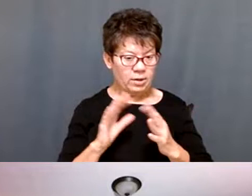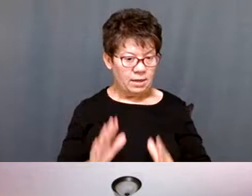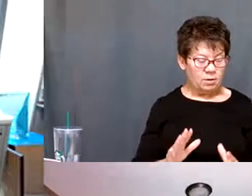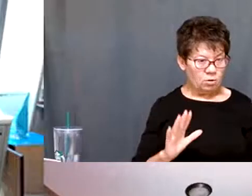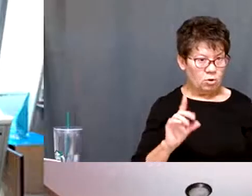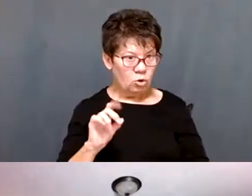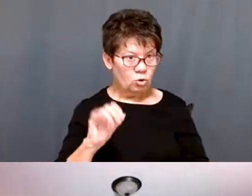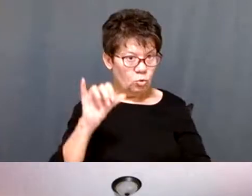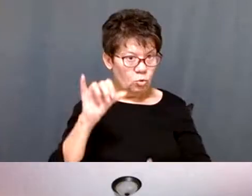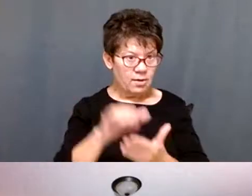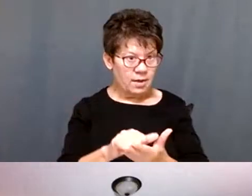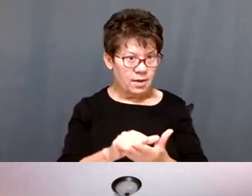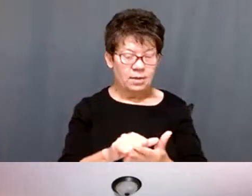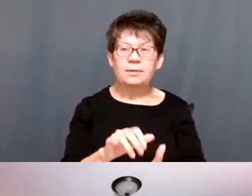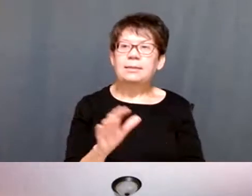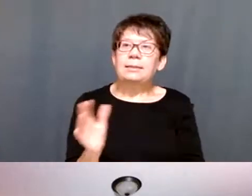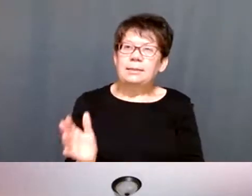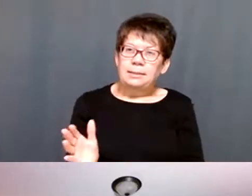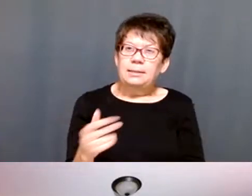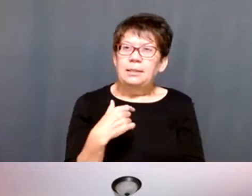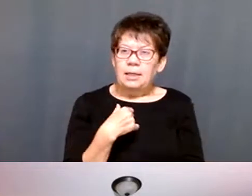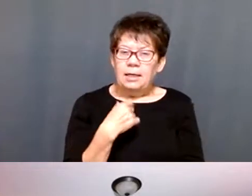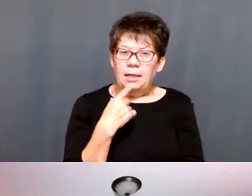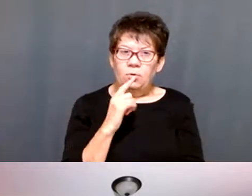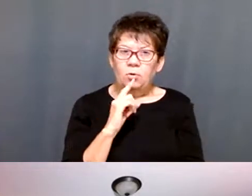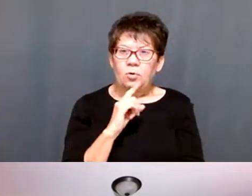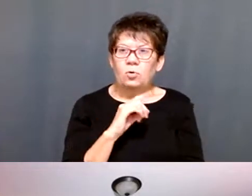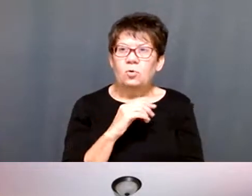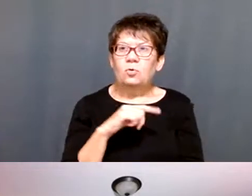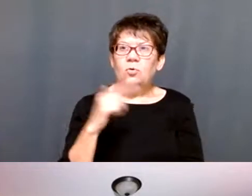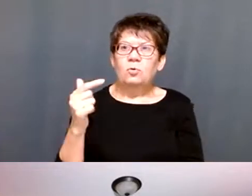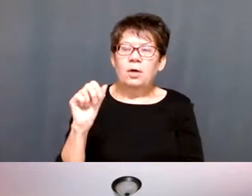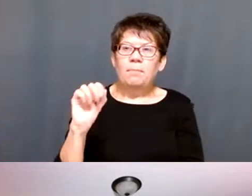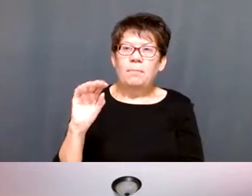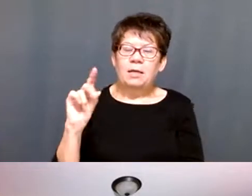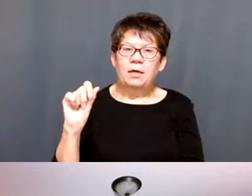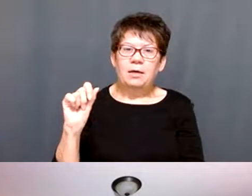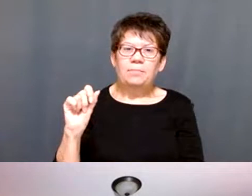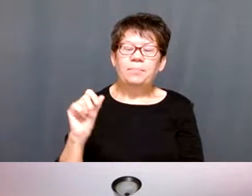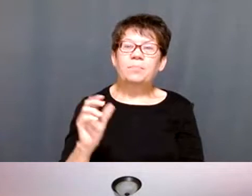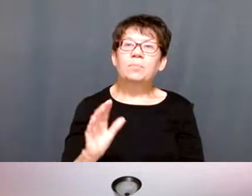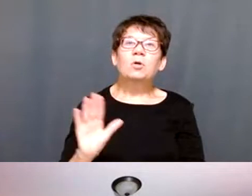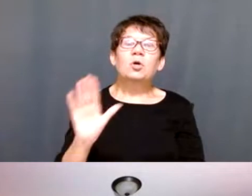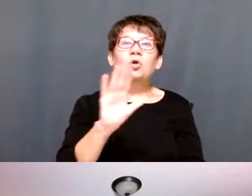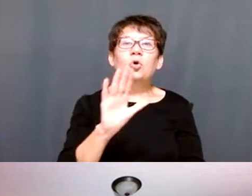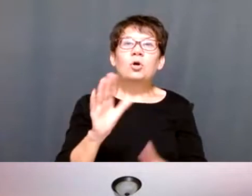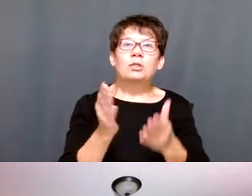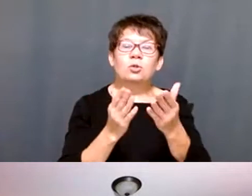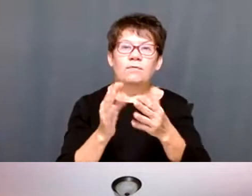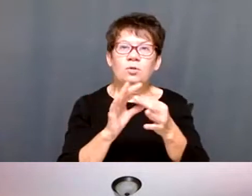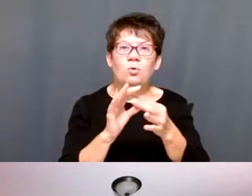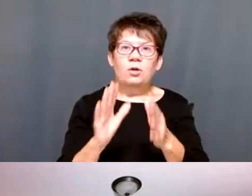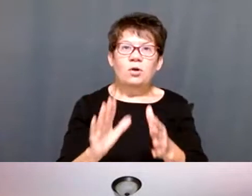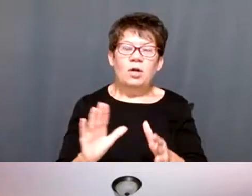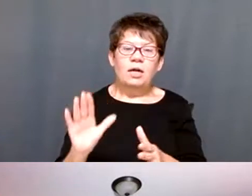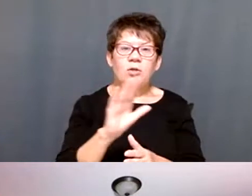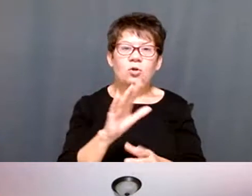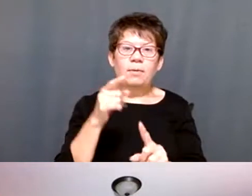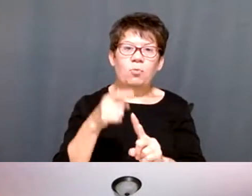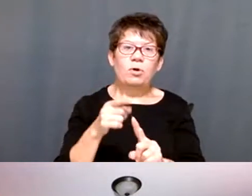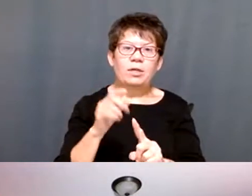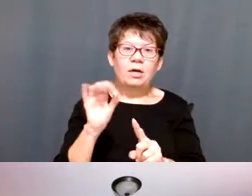this? I'll take this over to Amanda. Your service coordinator and your point of